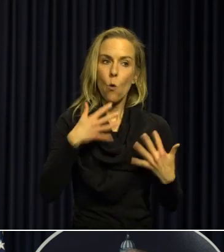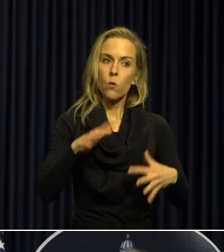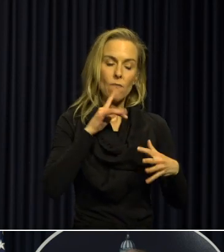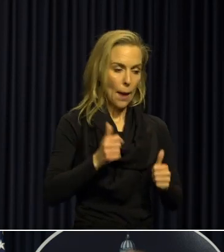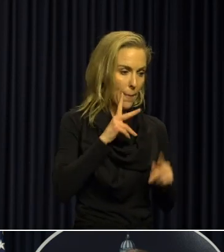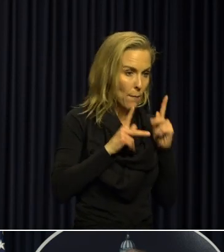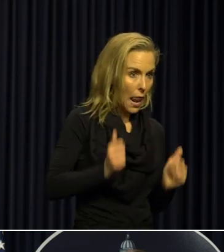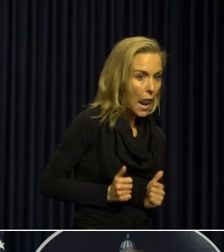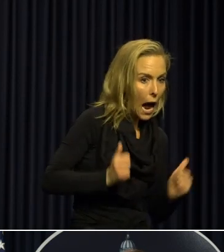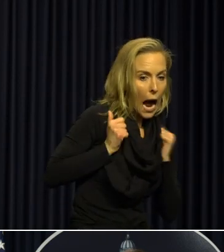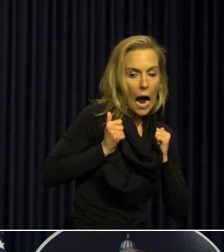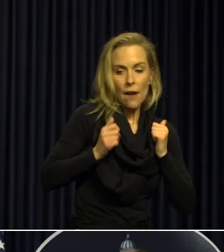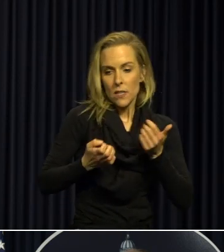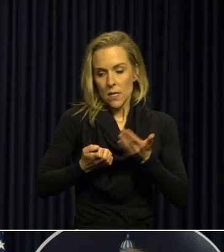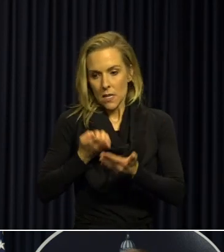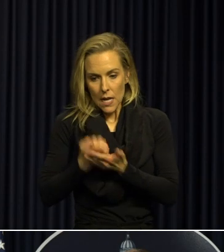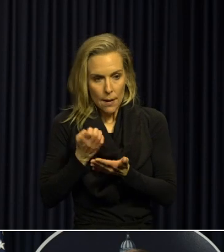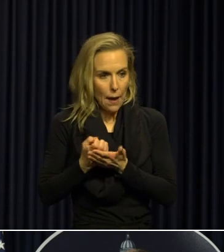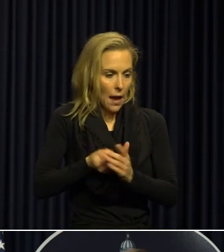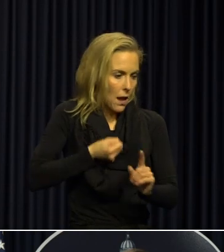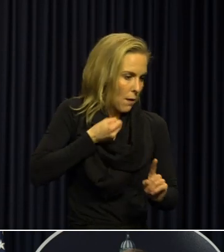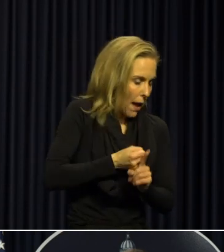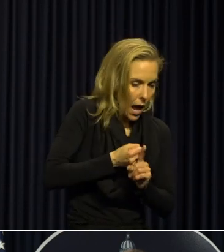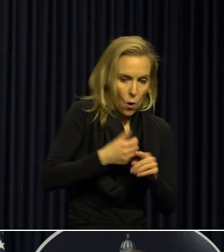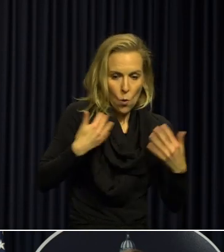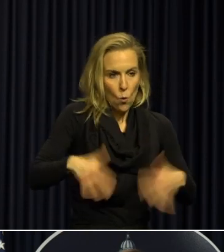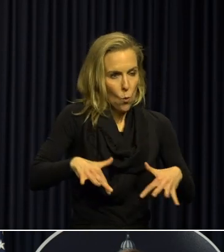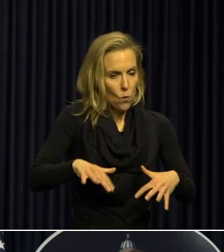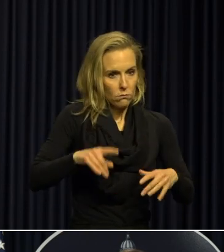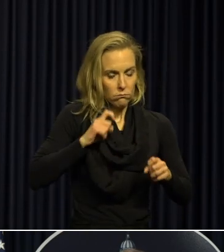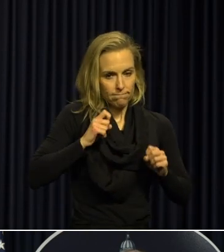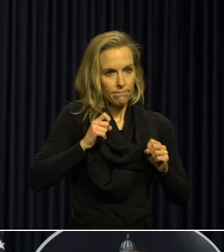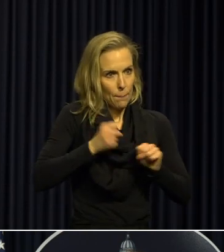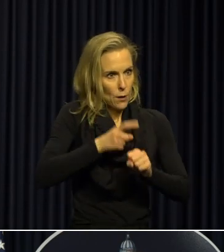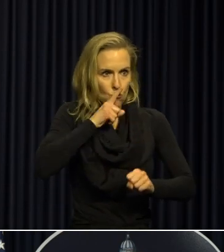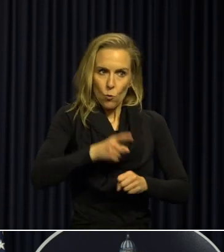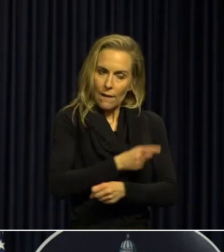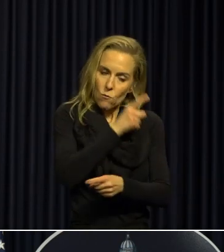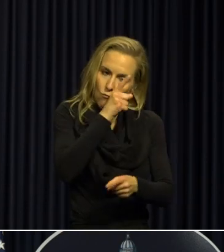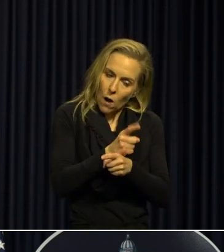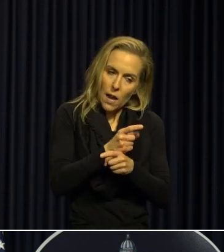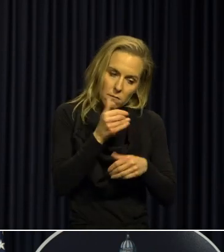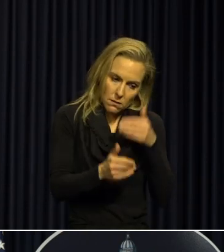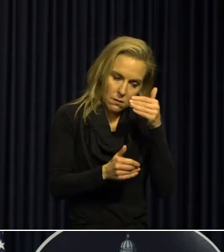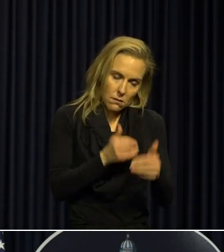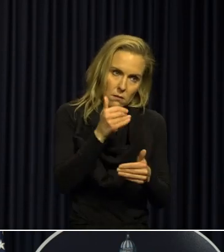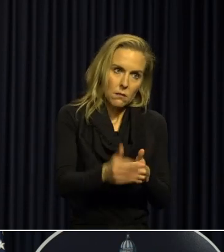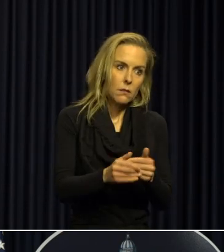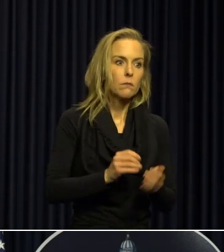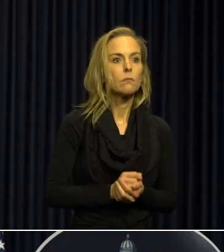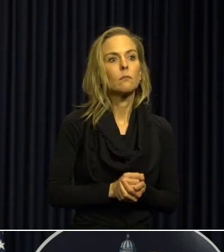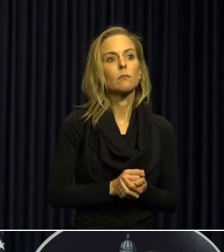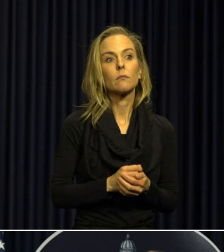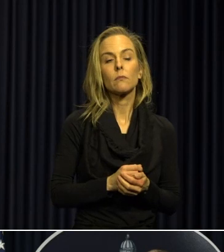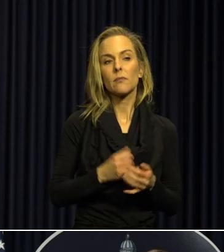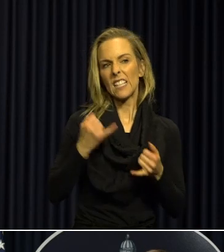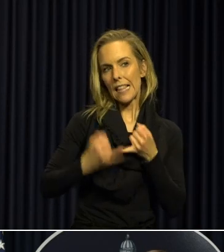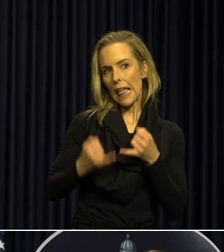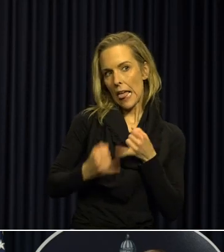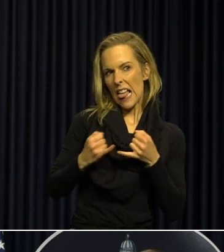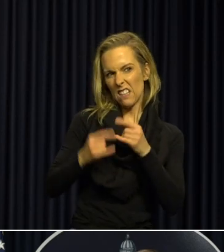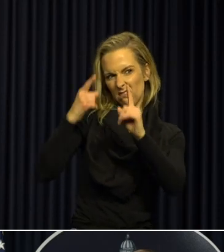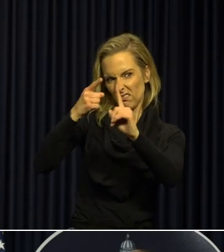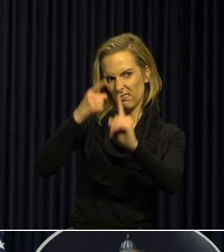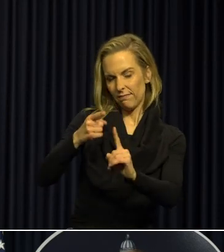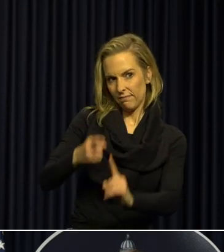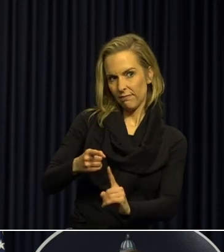economy is really hard. So we gotta get it right. Then last, this will be